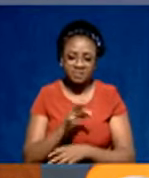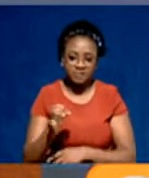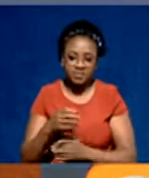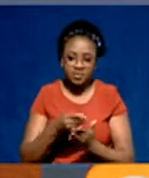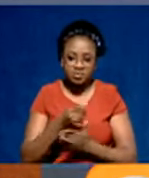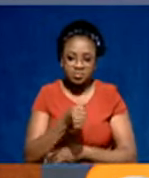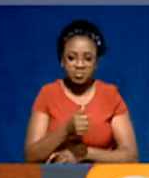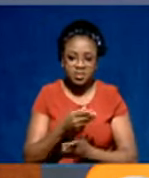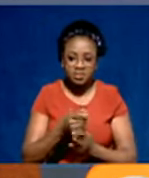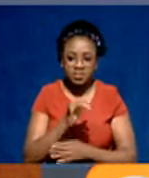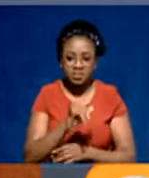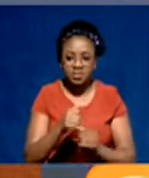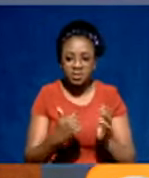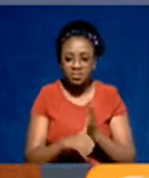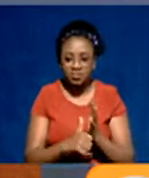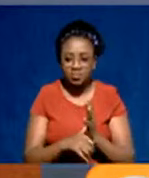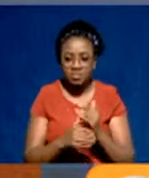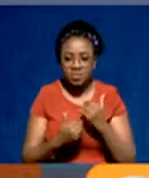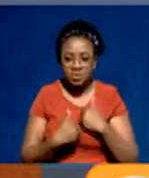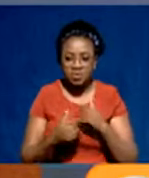And